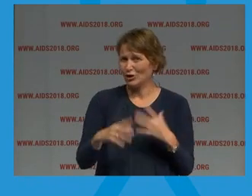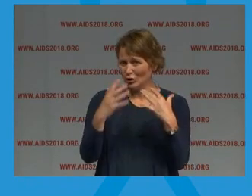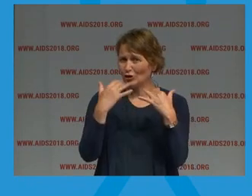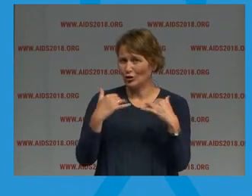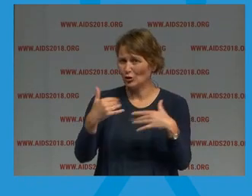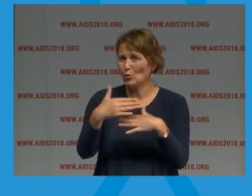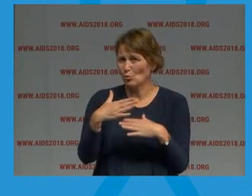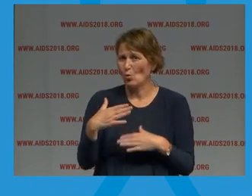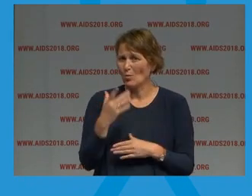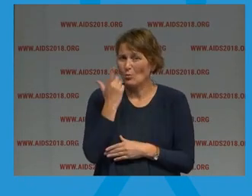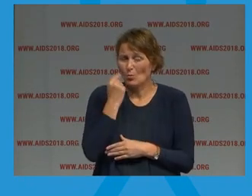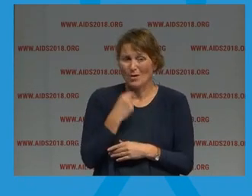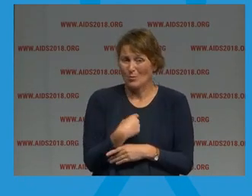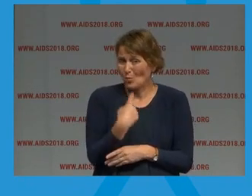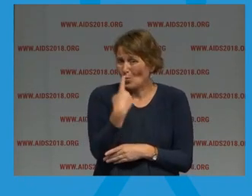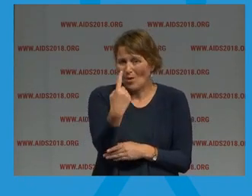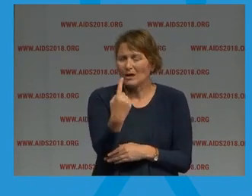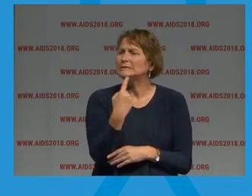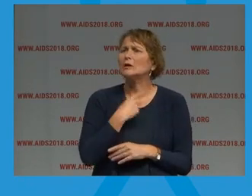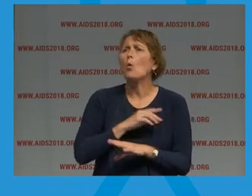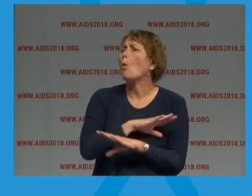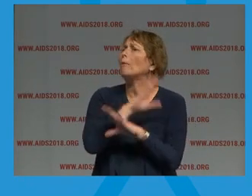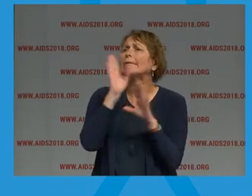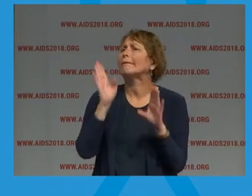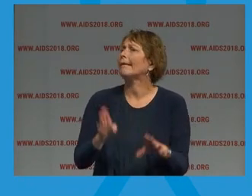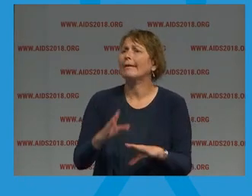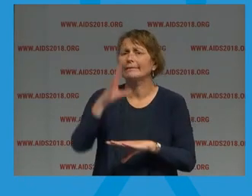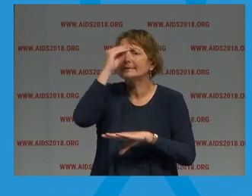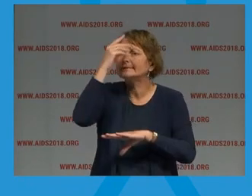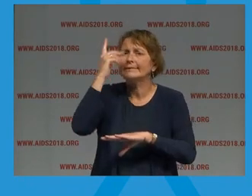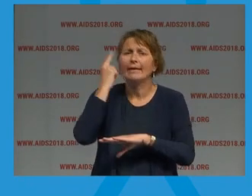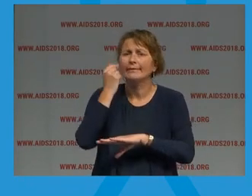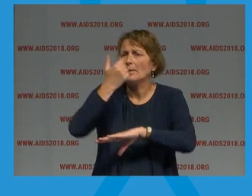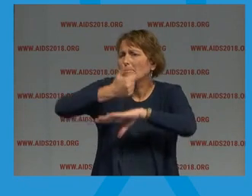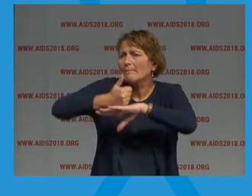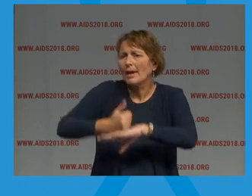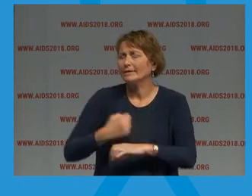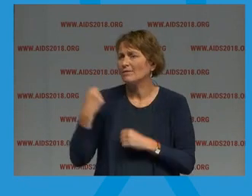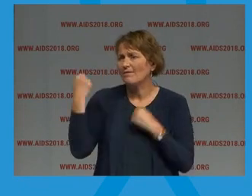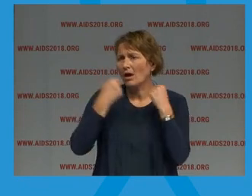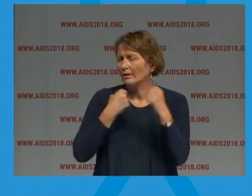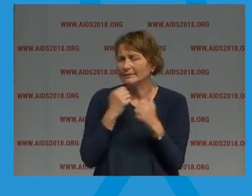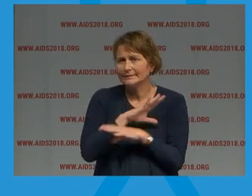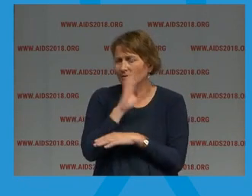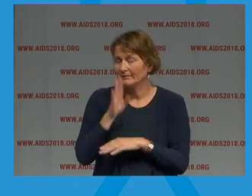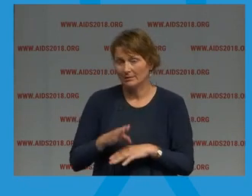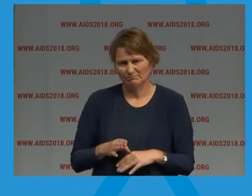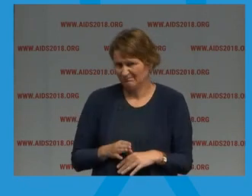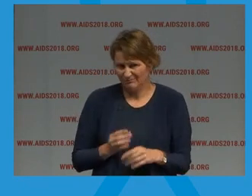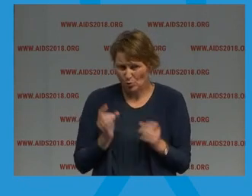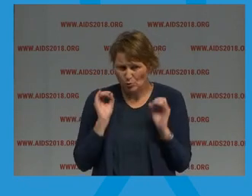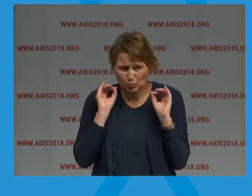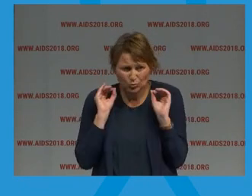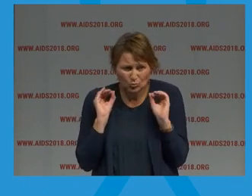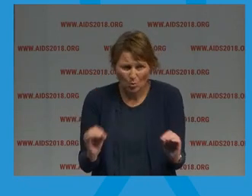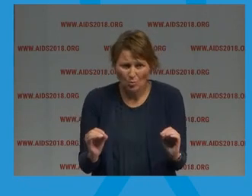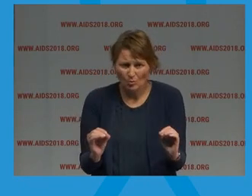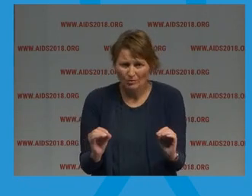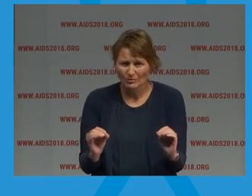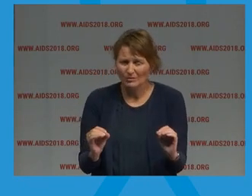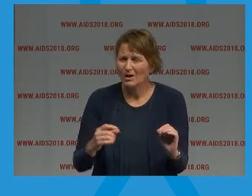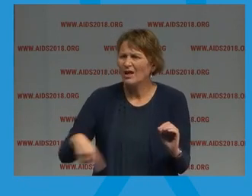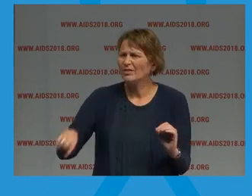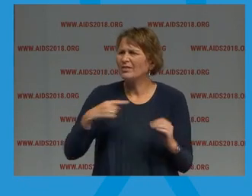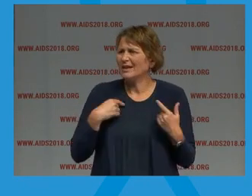they haven't experienced some level of gender-based violence. I keep asking myself, where do we start?